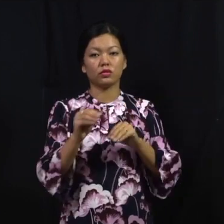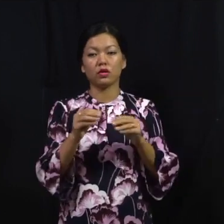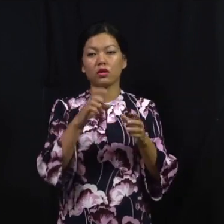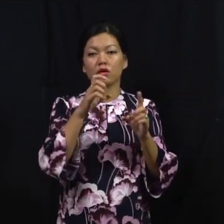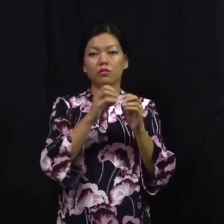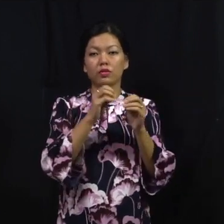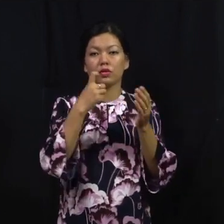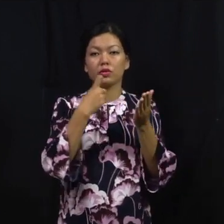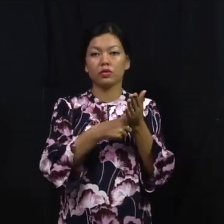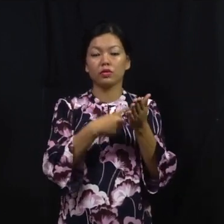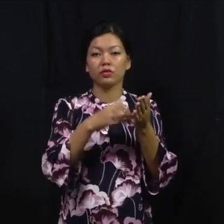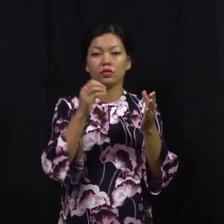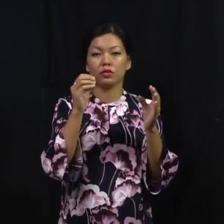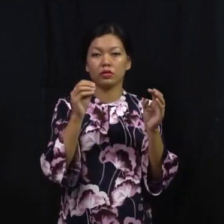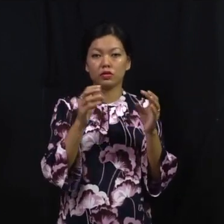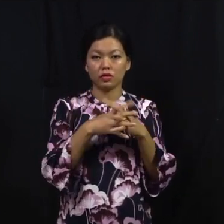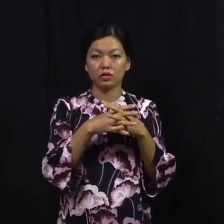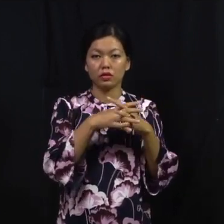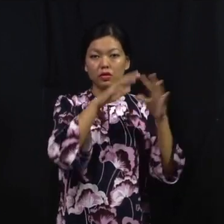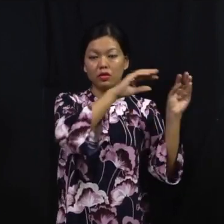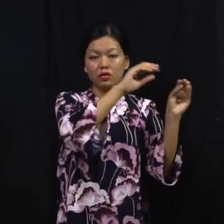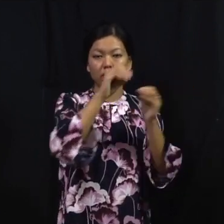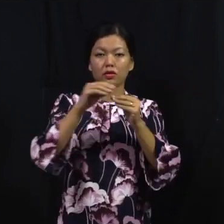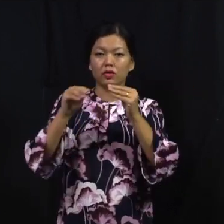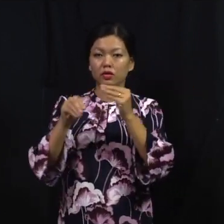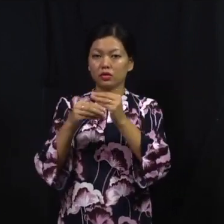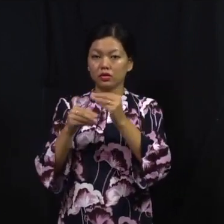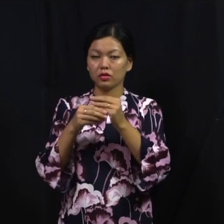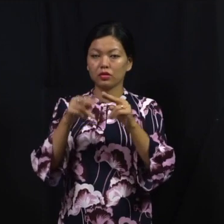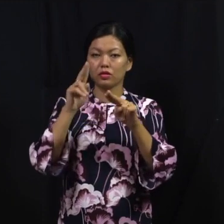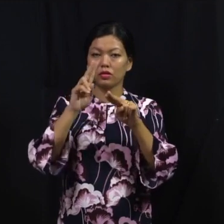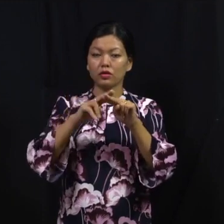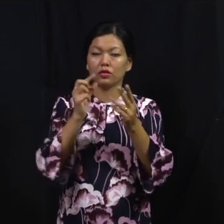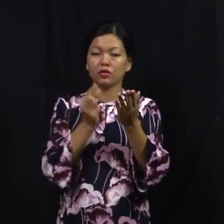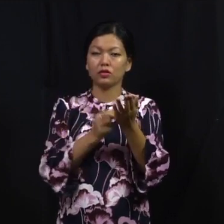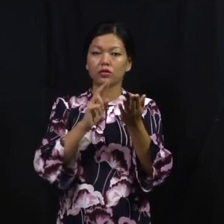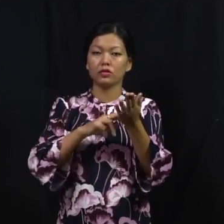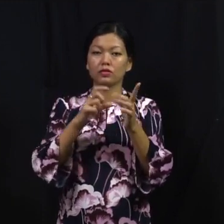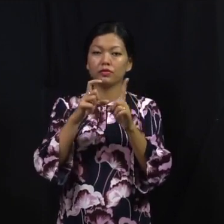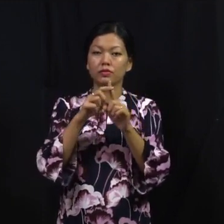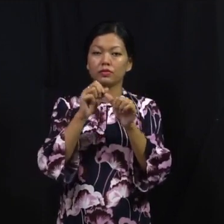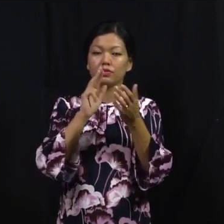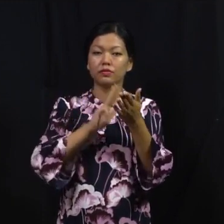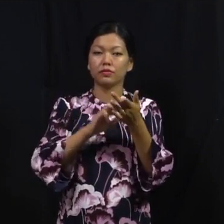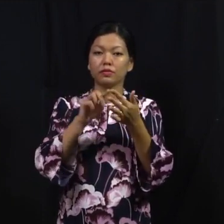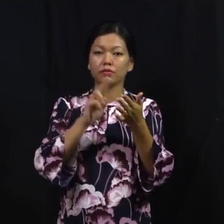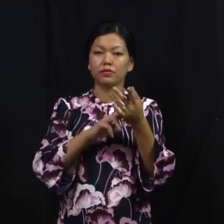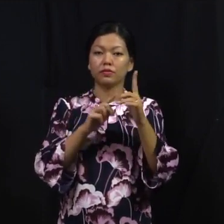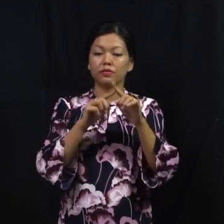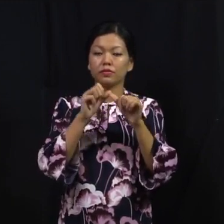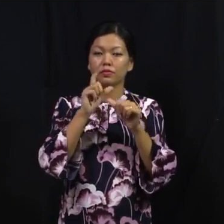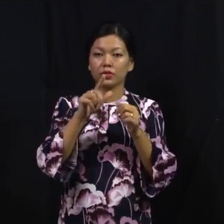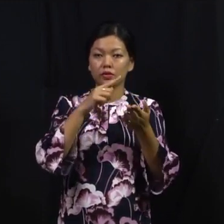the Constitution of India under the fundamental rights. So self-determination, their view is that even though the countries have